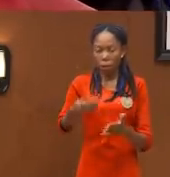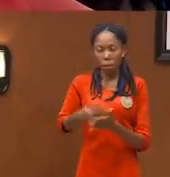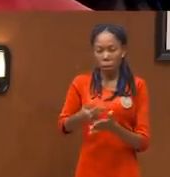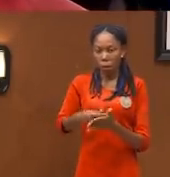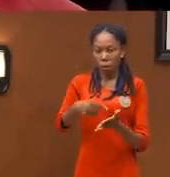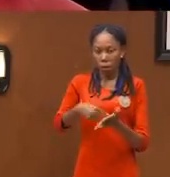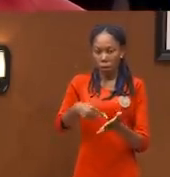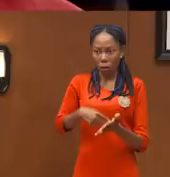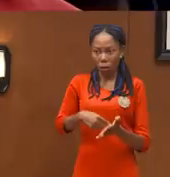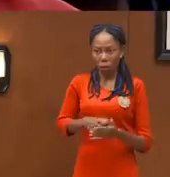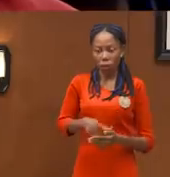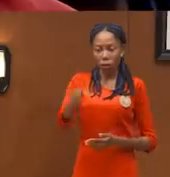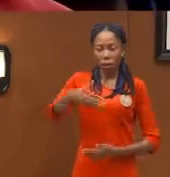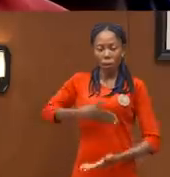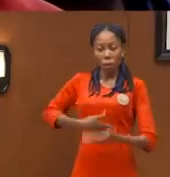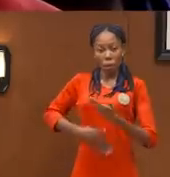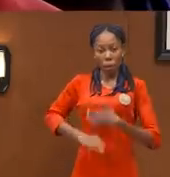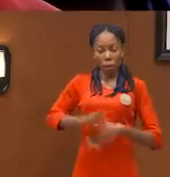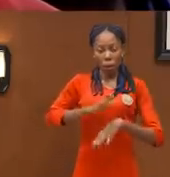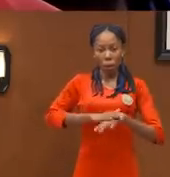on Wednesday,